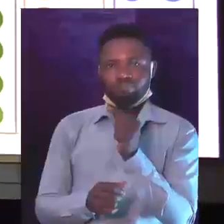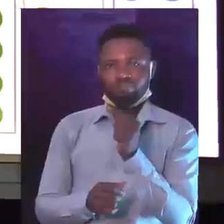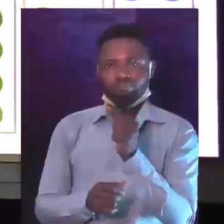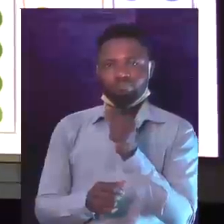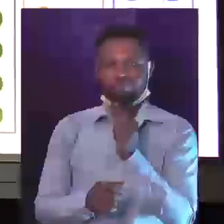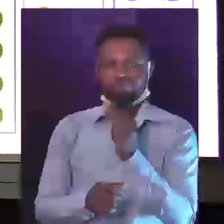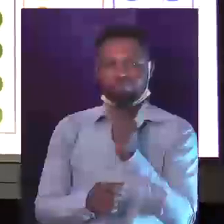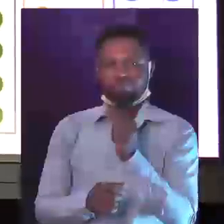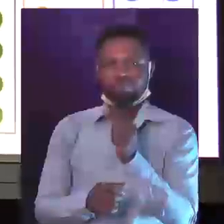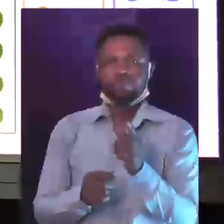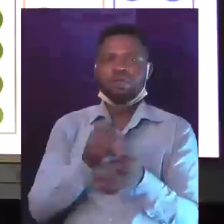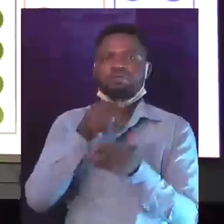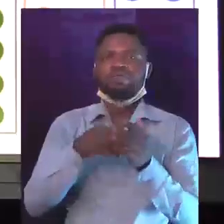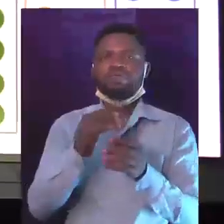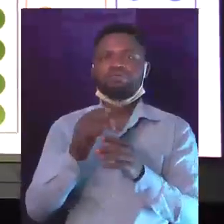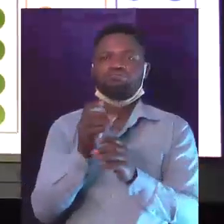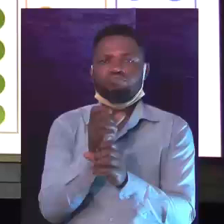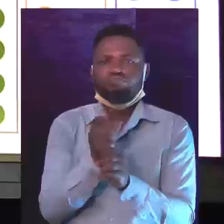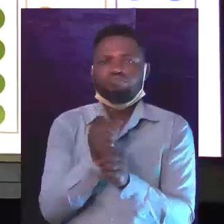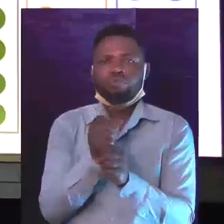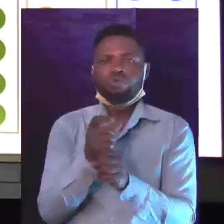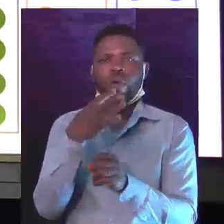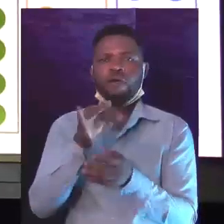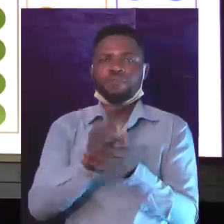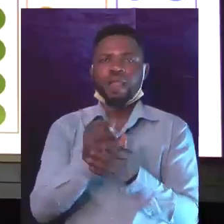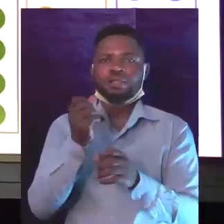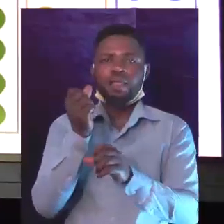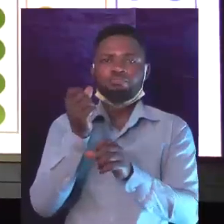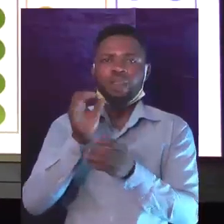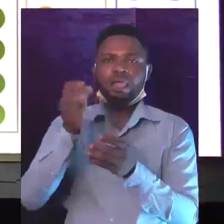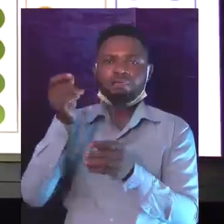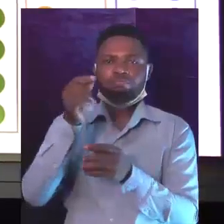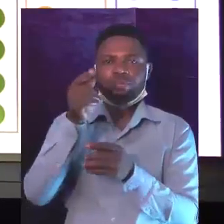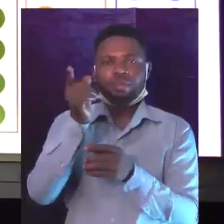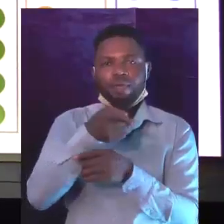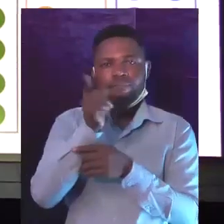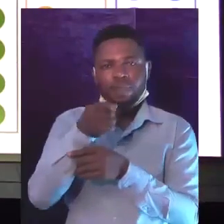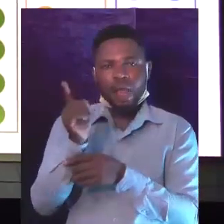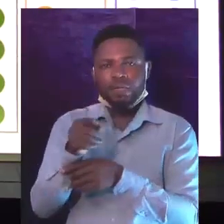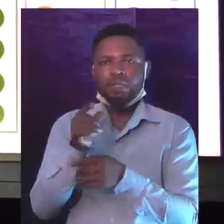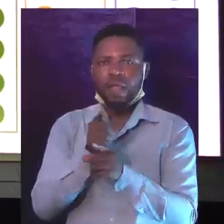Moving on. This is a summary of that tally at a glance. So moving on.